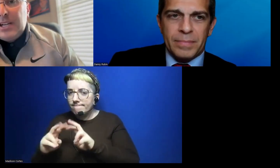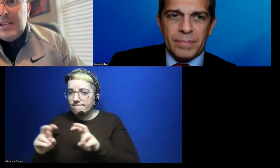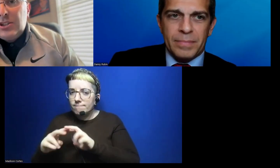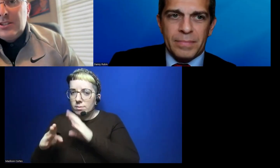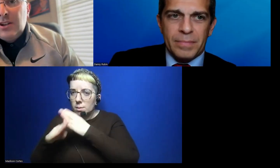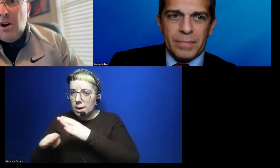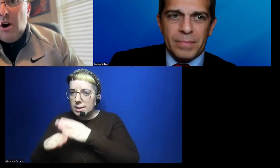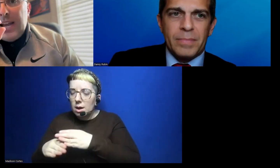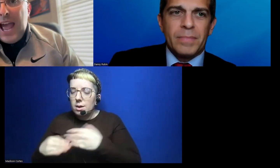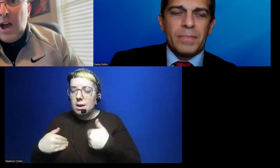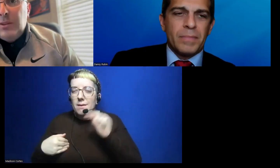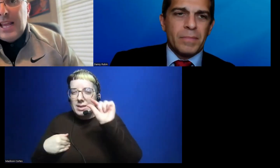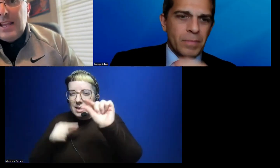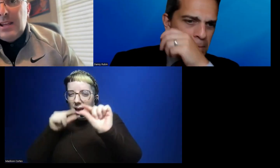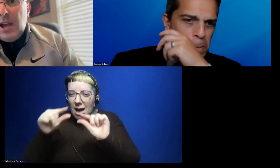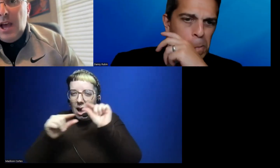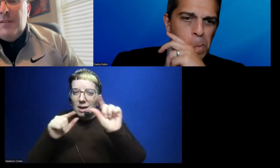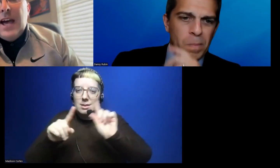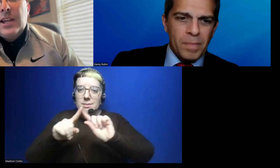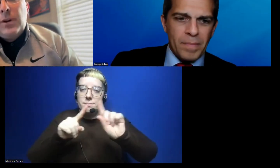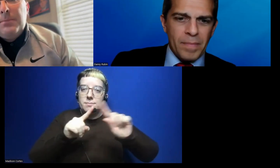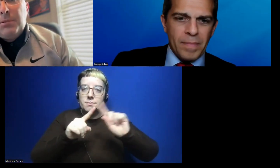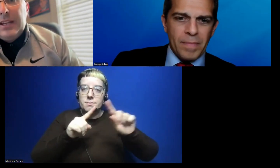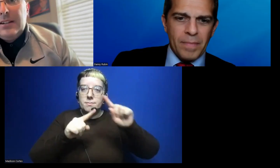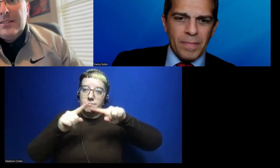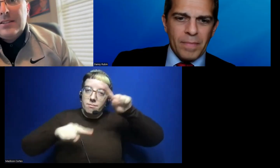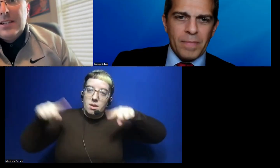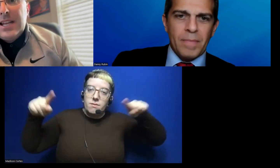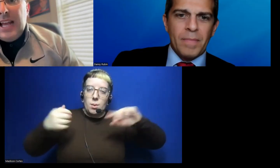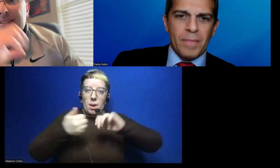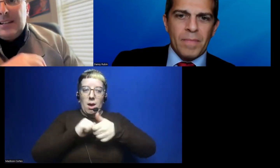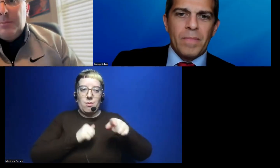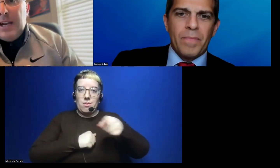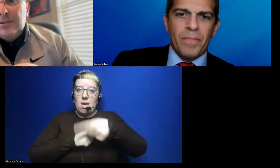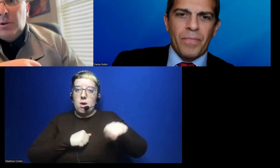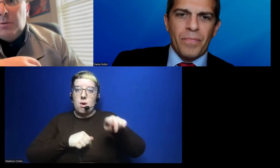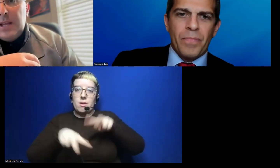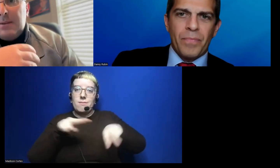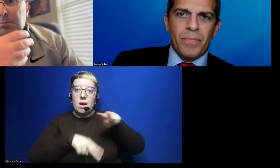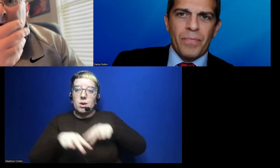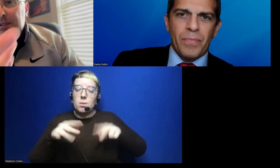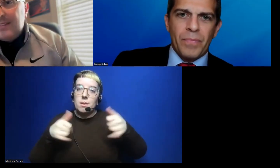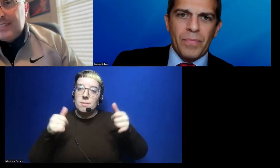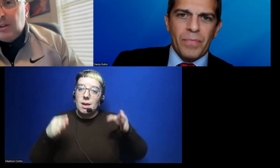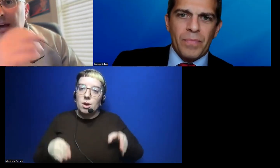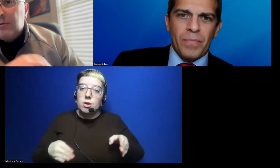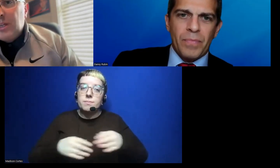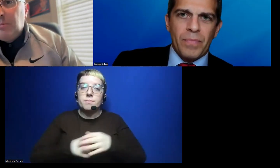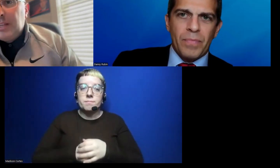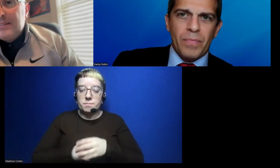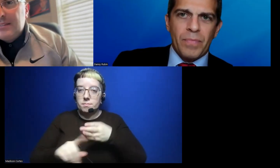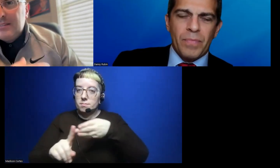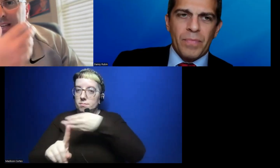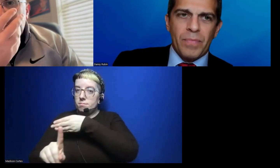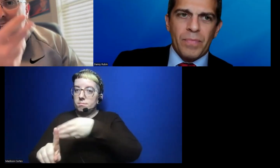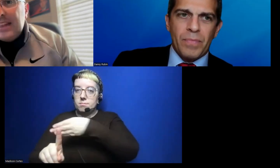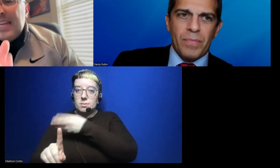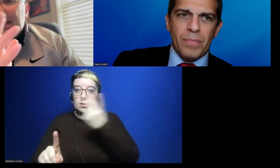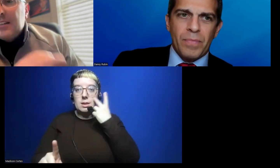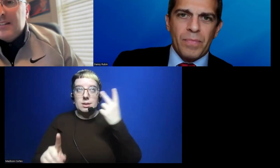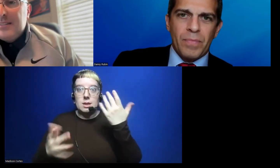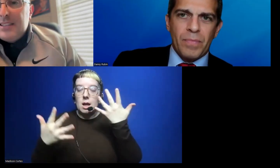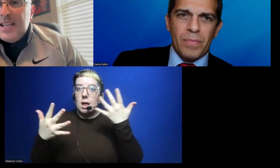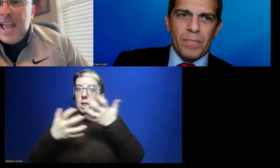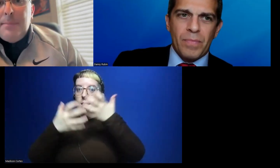different variations on how they evaluate players and see from there. So in previous, I see a lot of Trailblazers